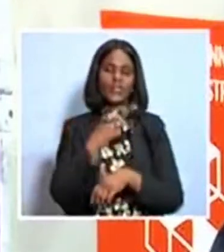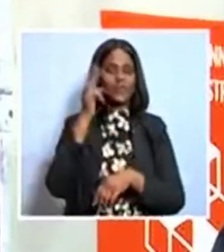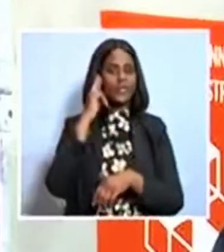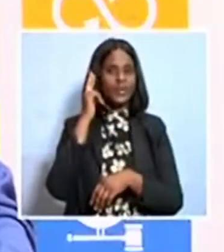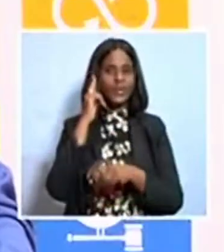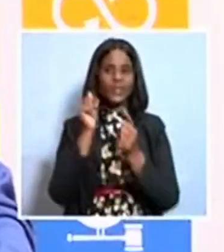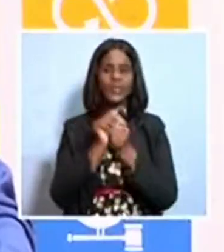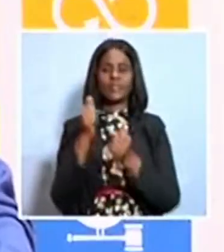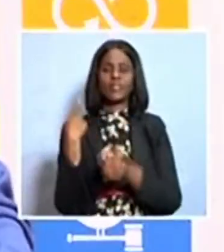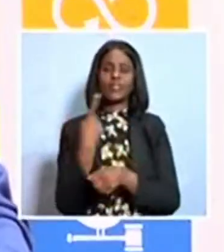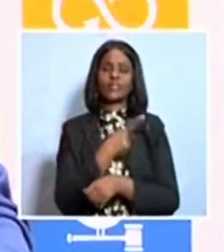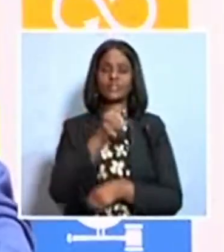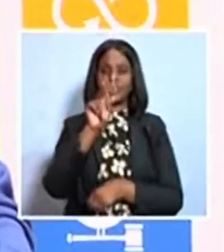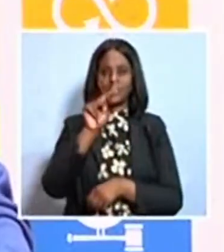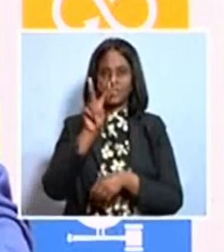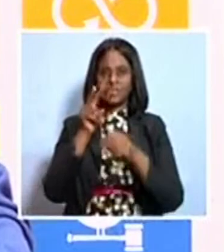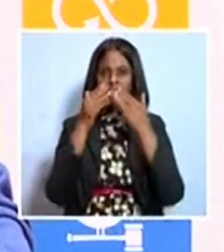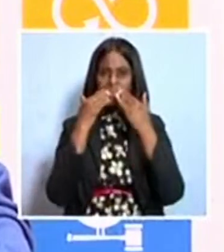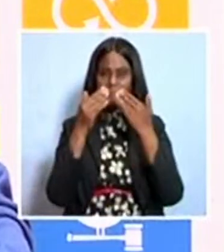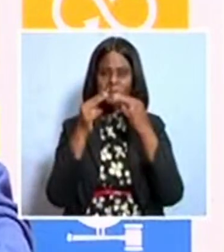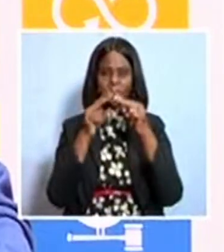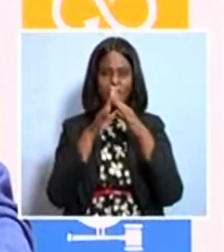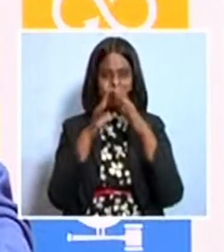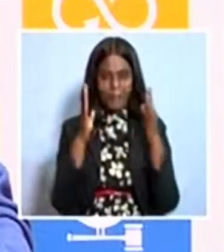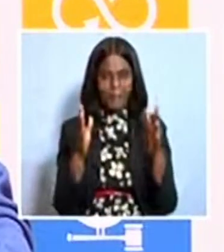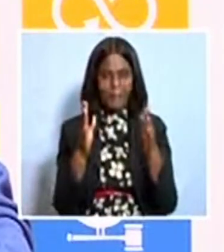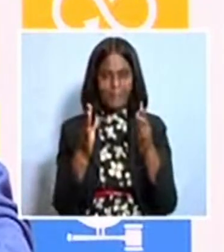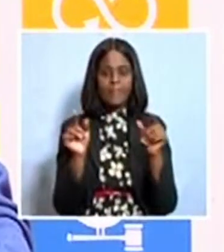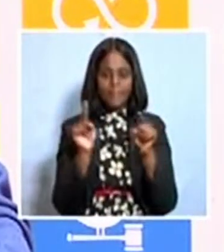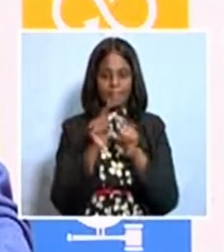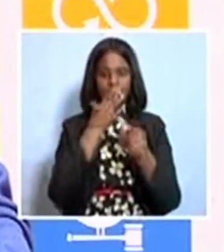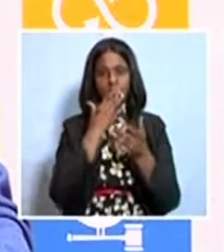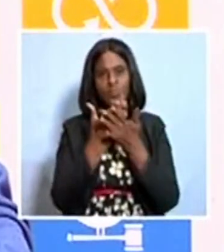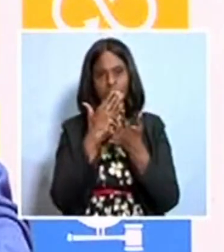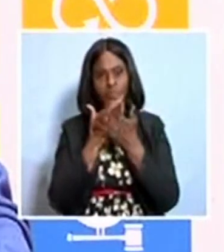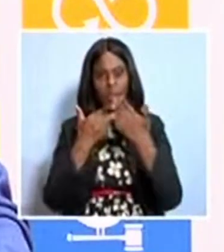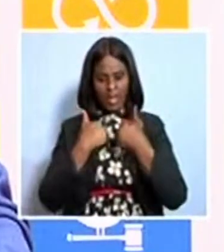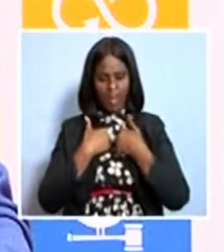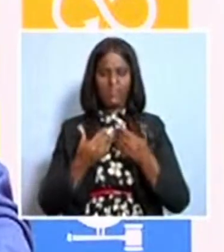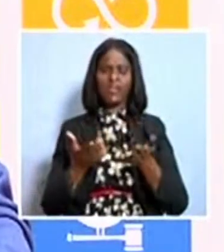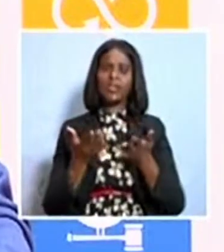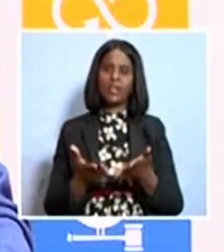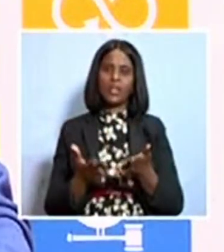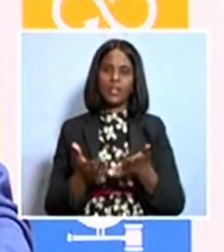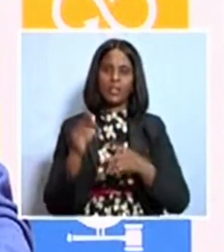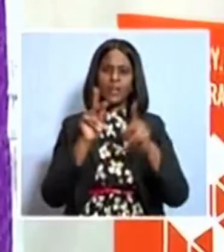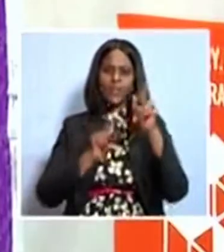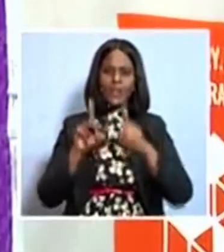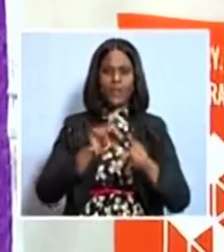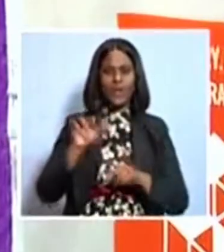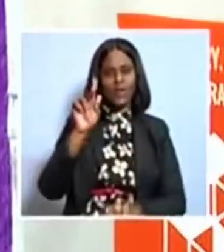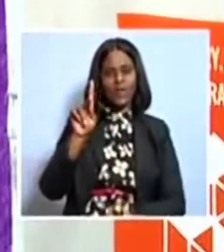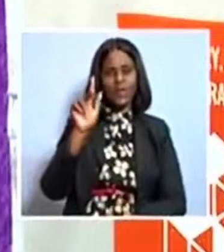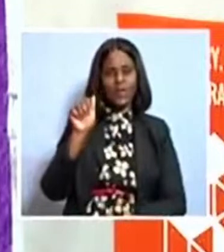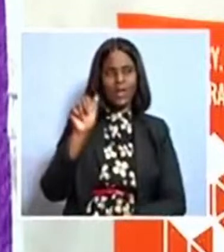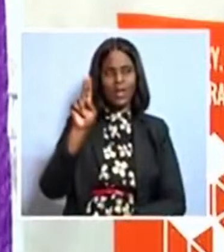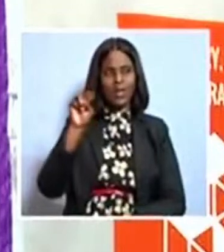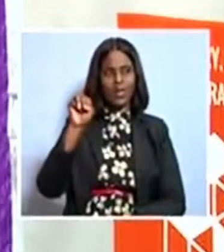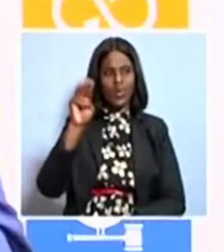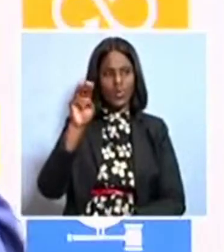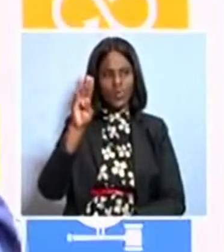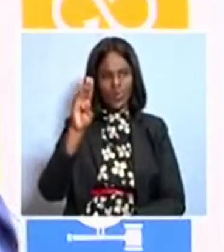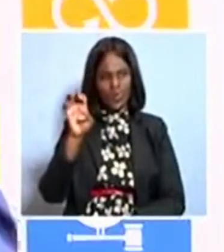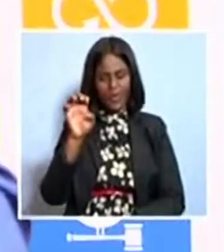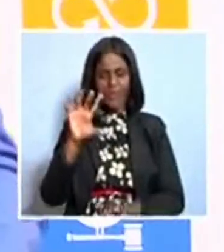Television. Thank you so much, and nice to have me around. How are the people of Kaumbwe doing? Well,